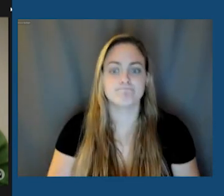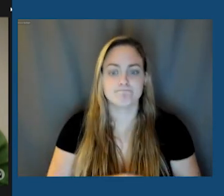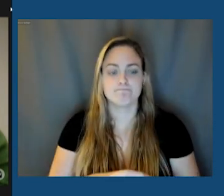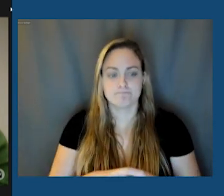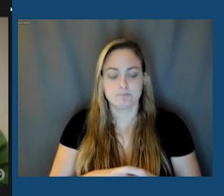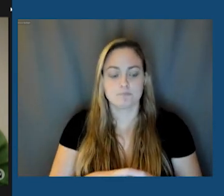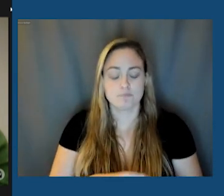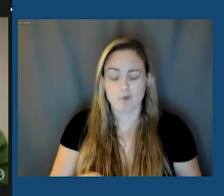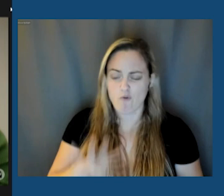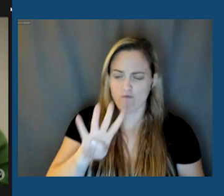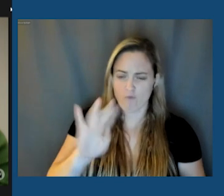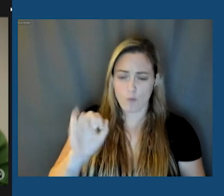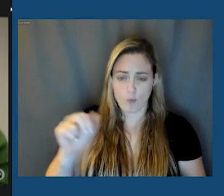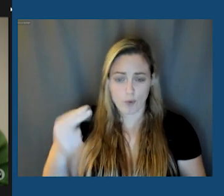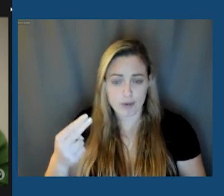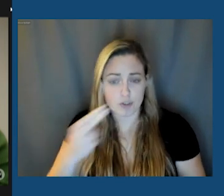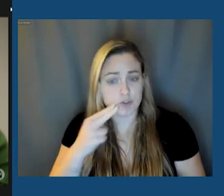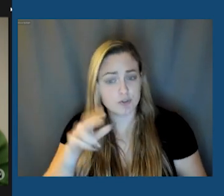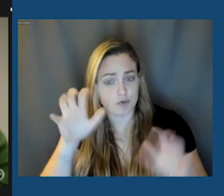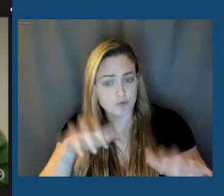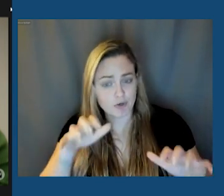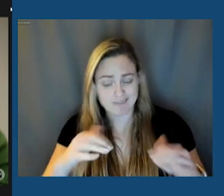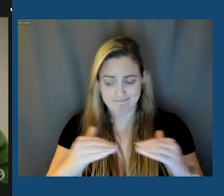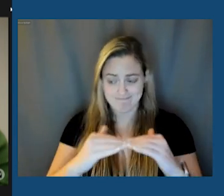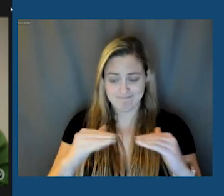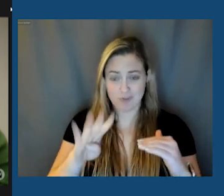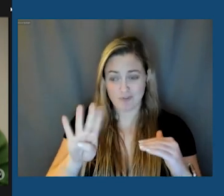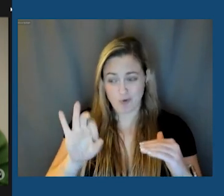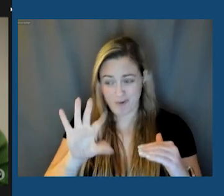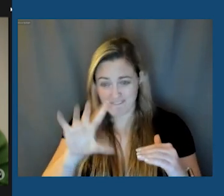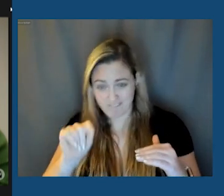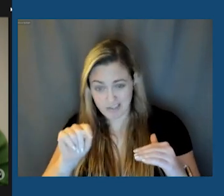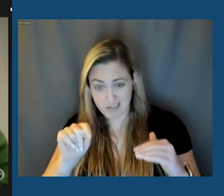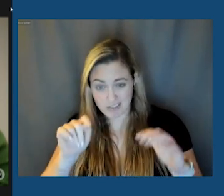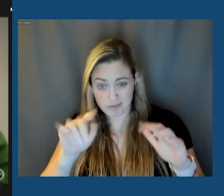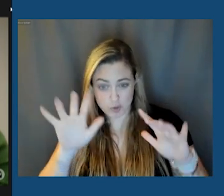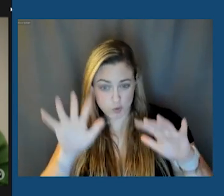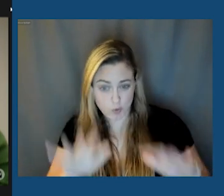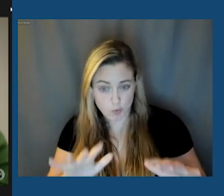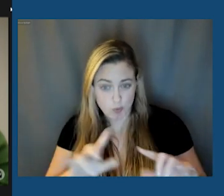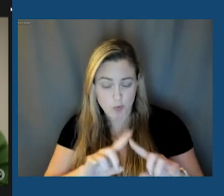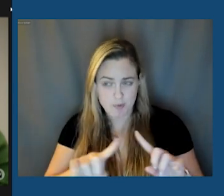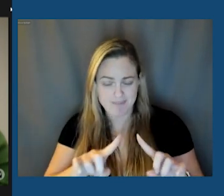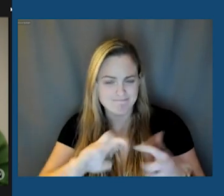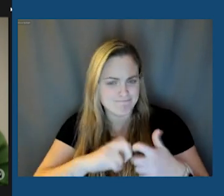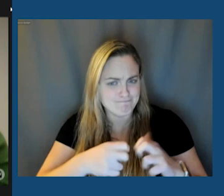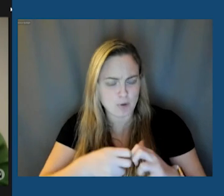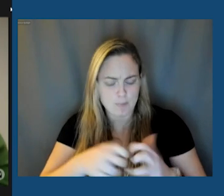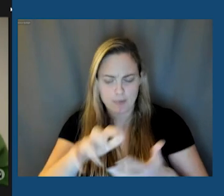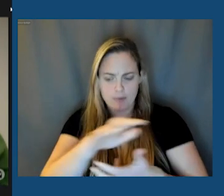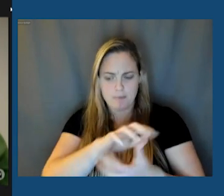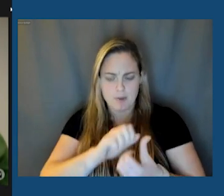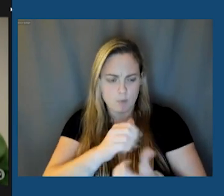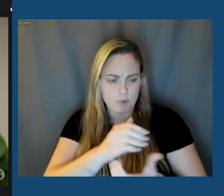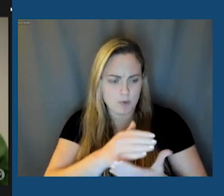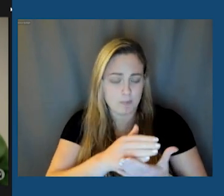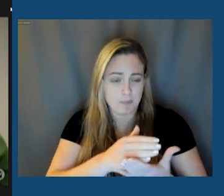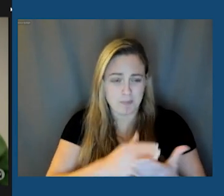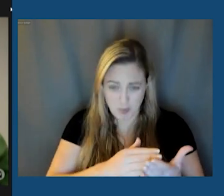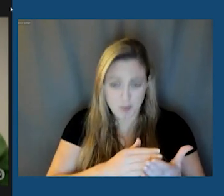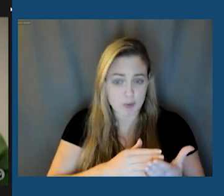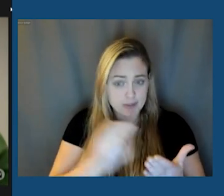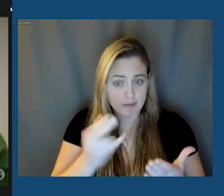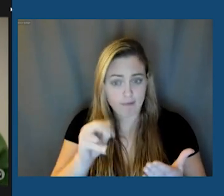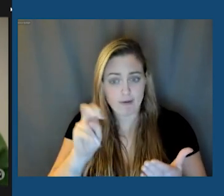rain. That's the equivalent of 4 feet of snow. But the problem is when you combine that with the fact that parts of the Hudson